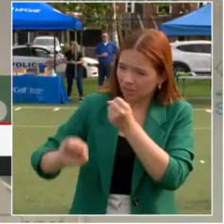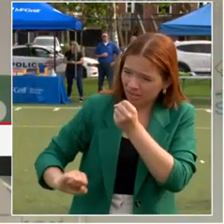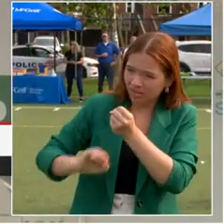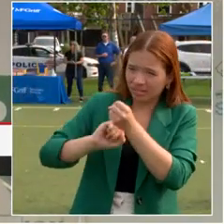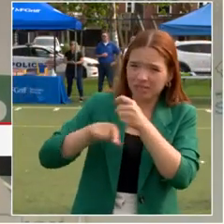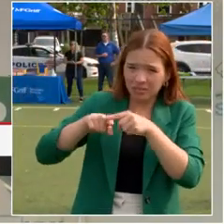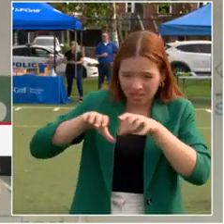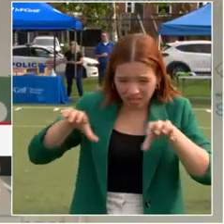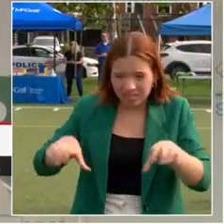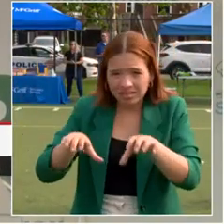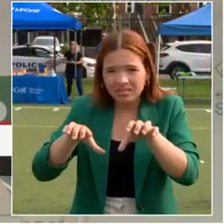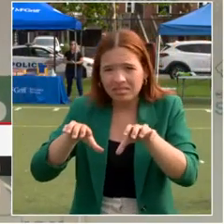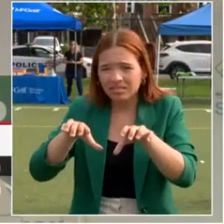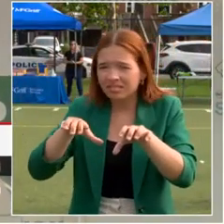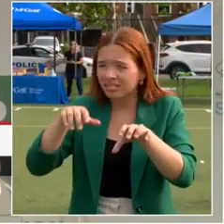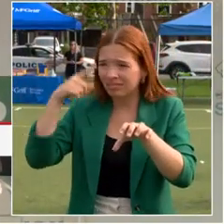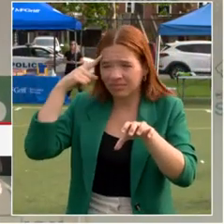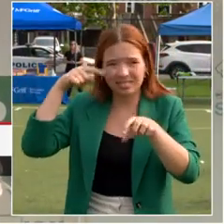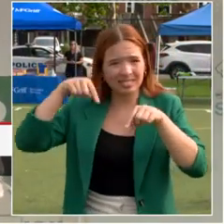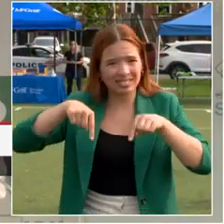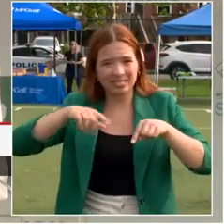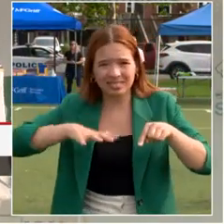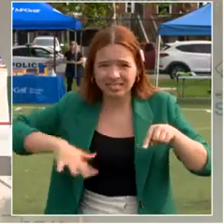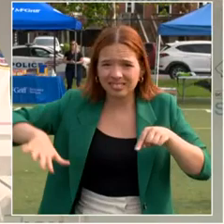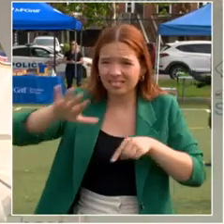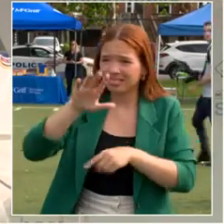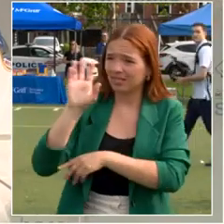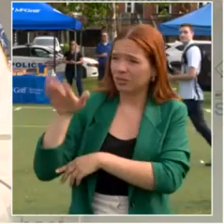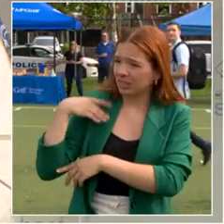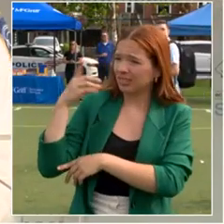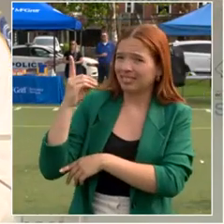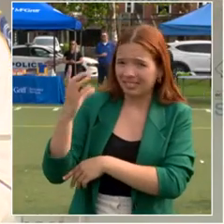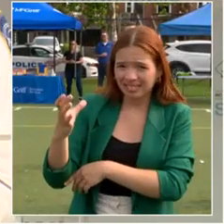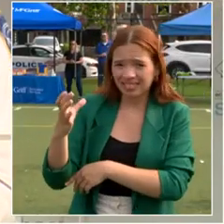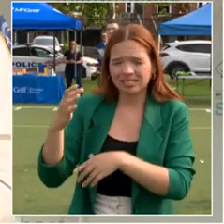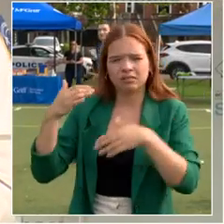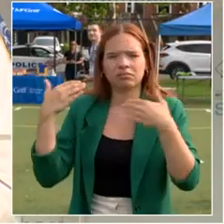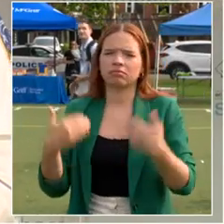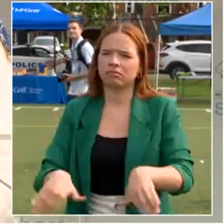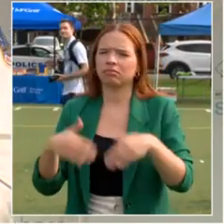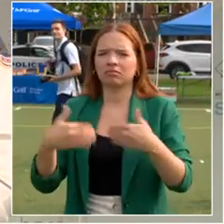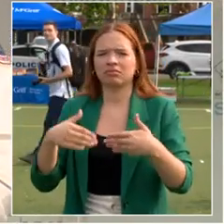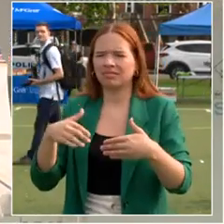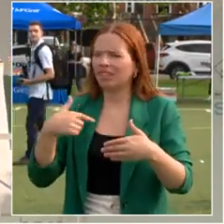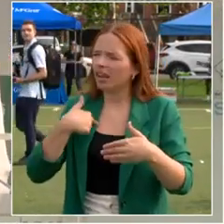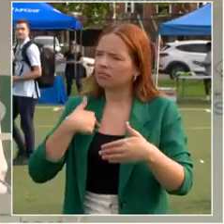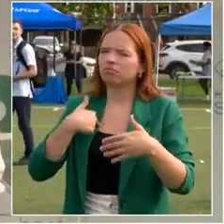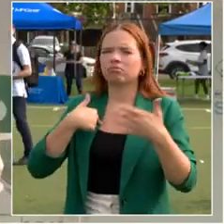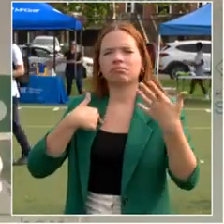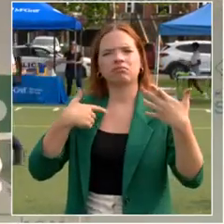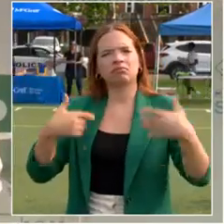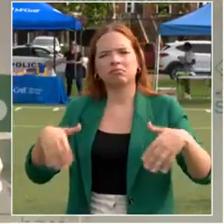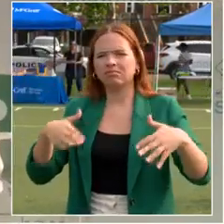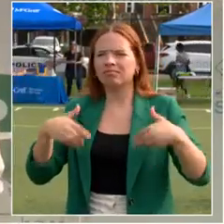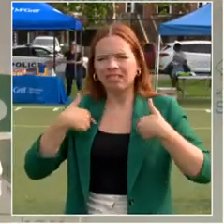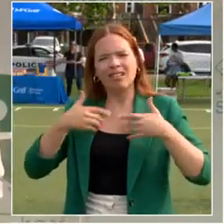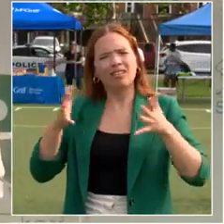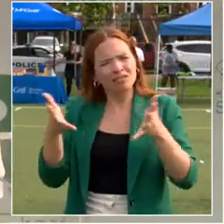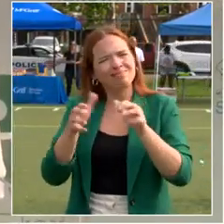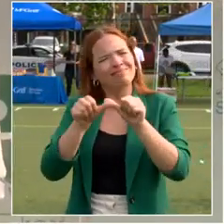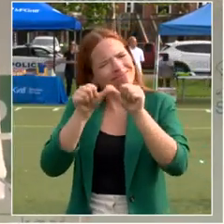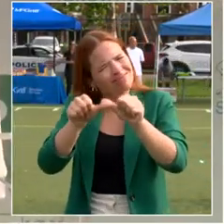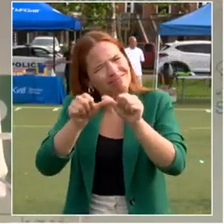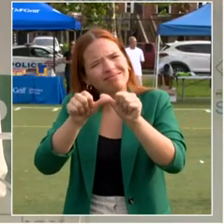of Columbia. So tonight, I urge all of you to engage with one another, to forge new connections, and